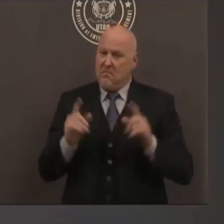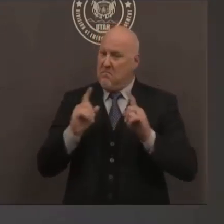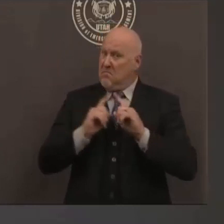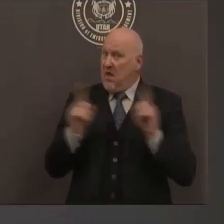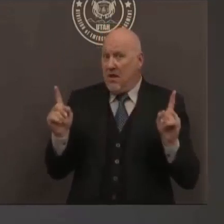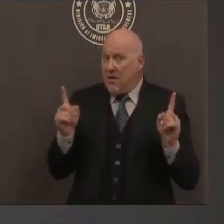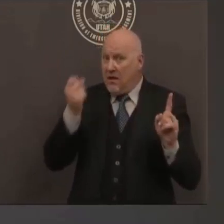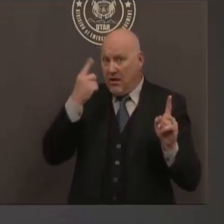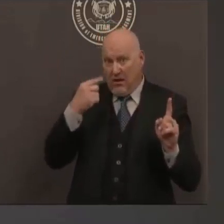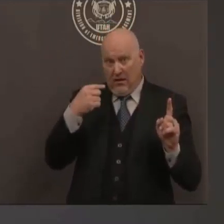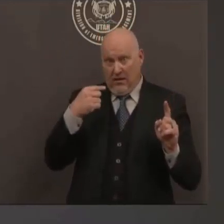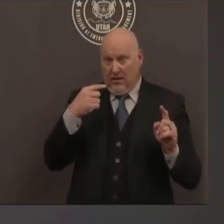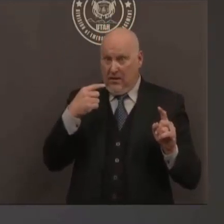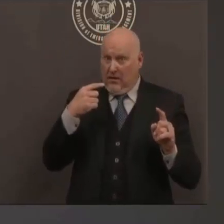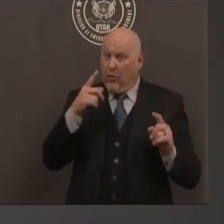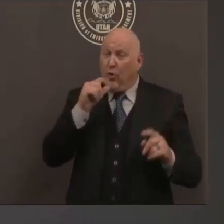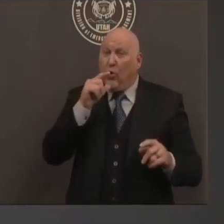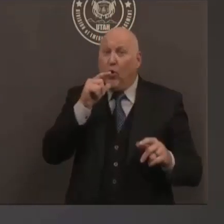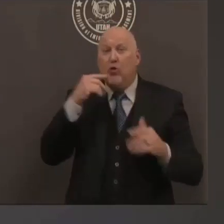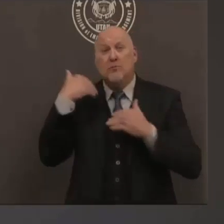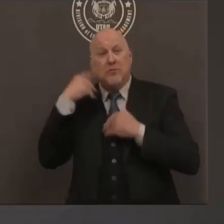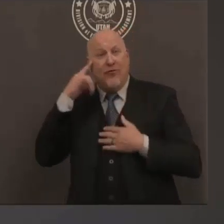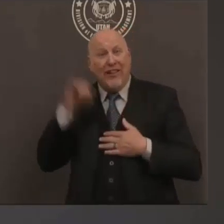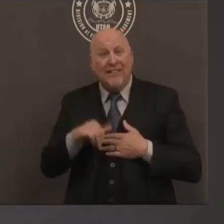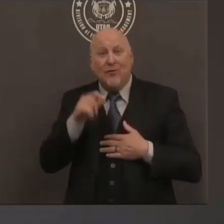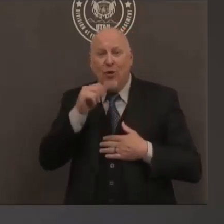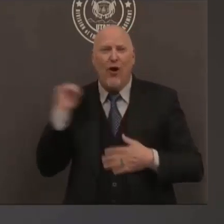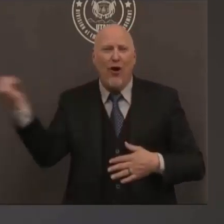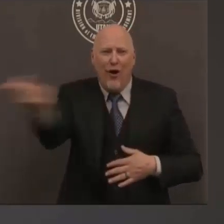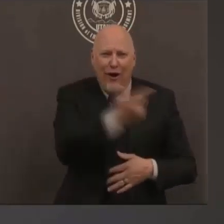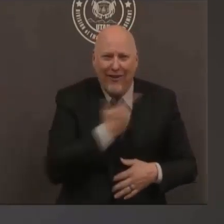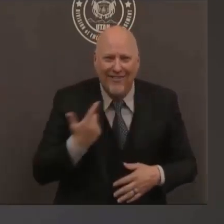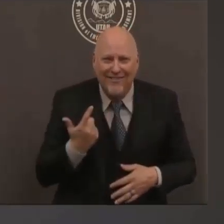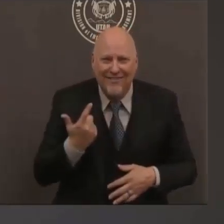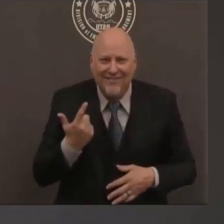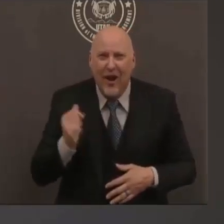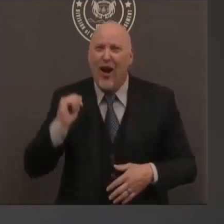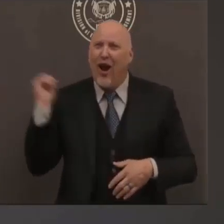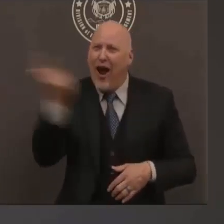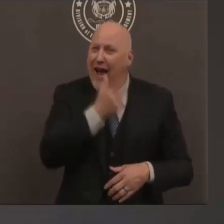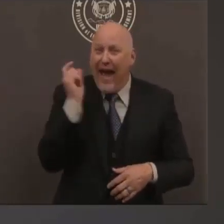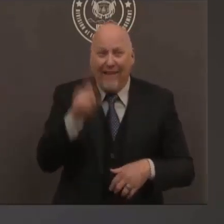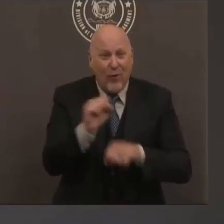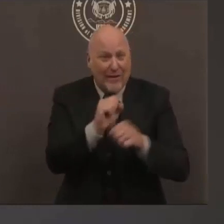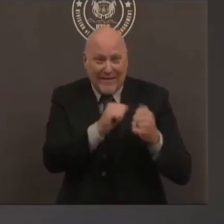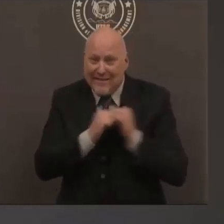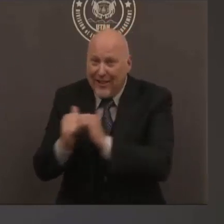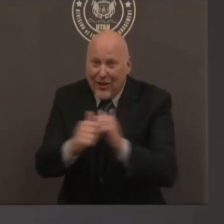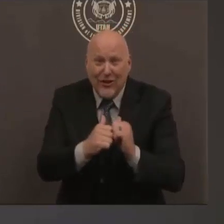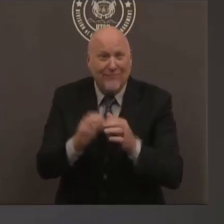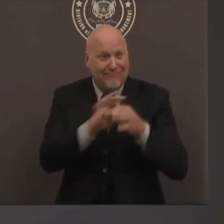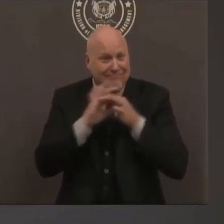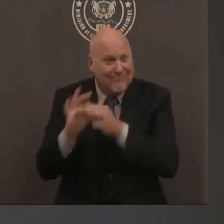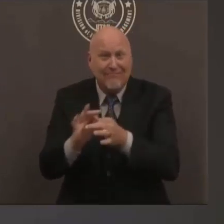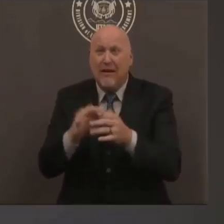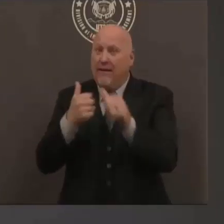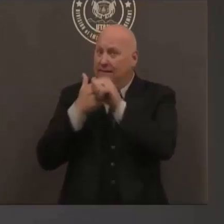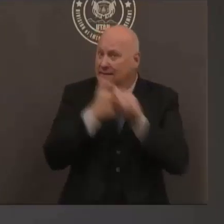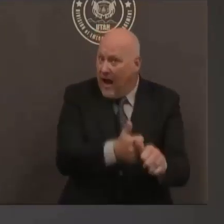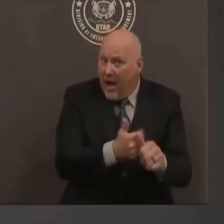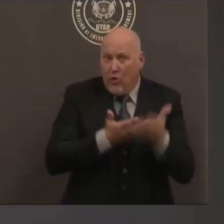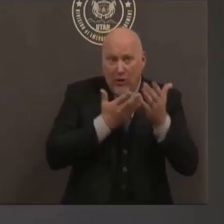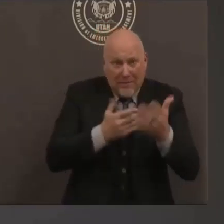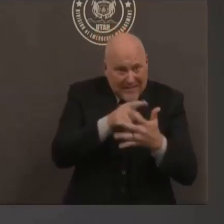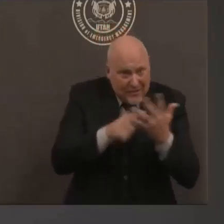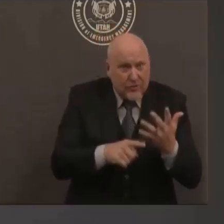doing what we should be doing to protect ourselves and our loved ones, following social distancing, wearing masks, and the things